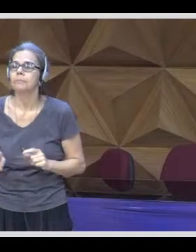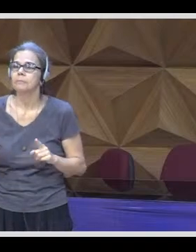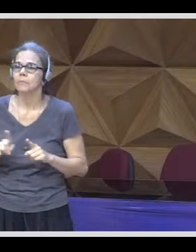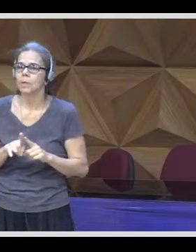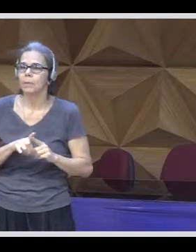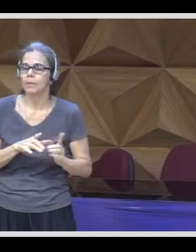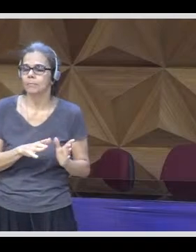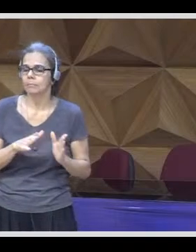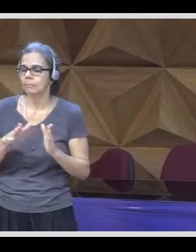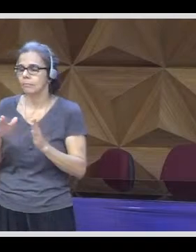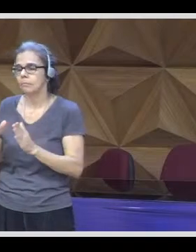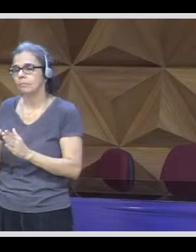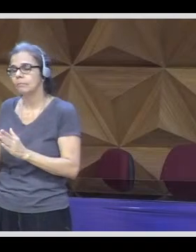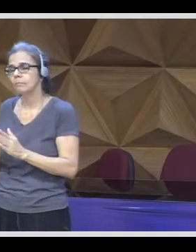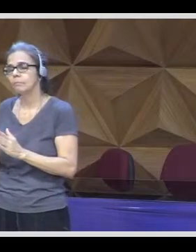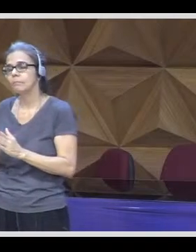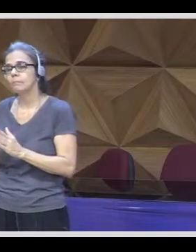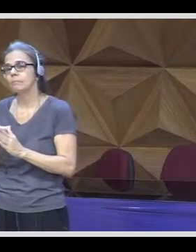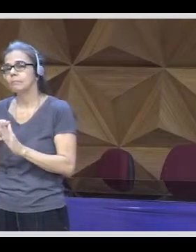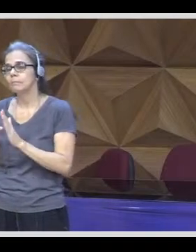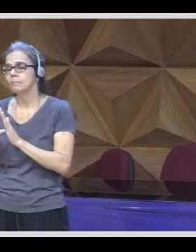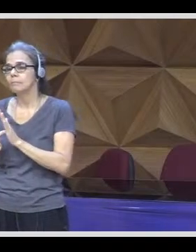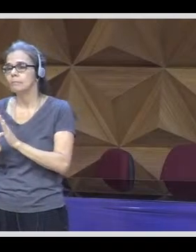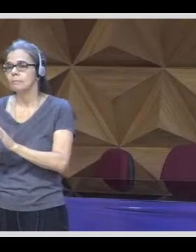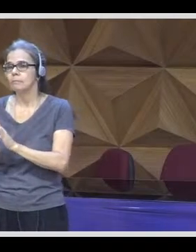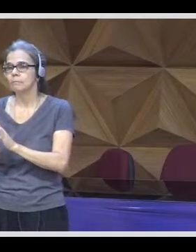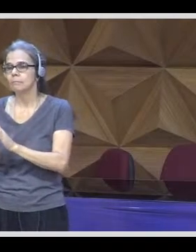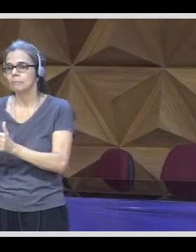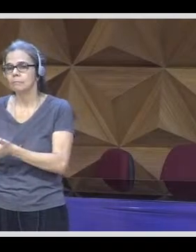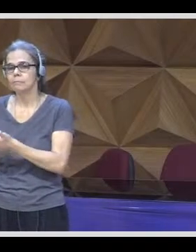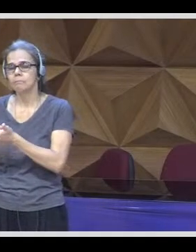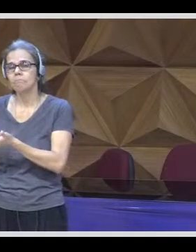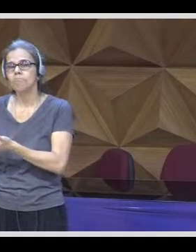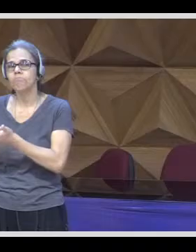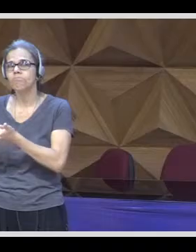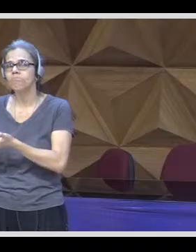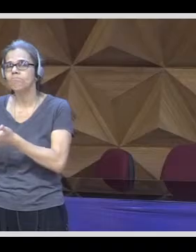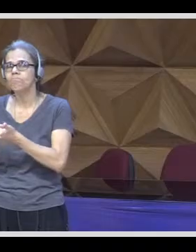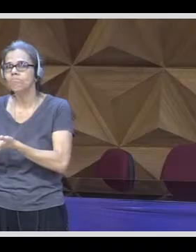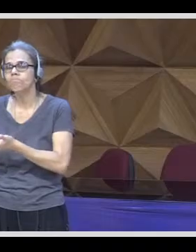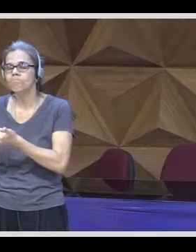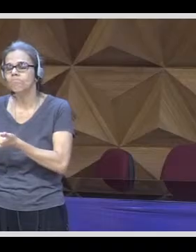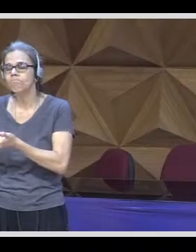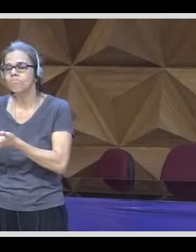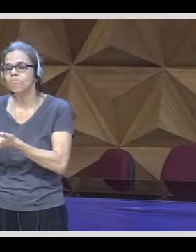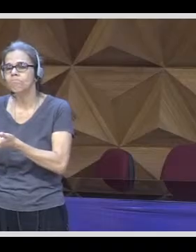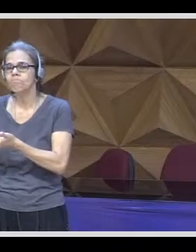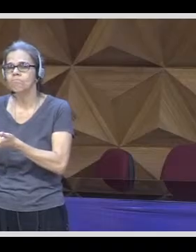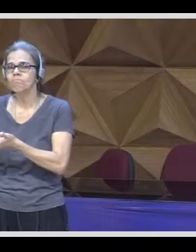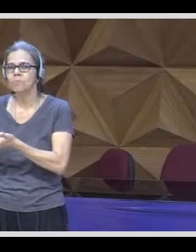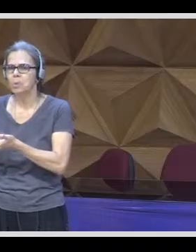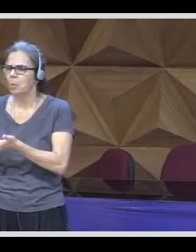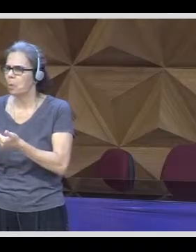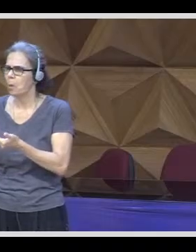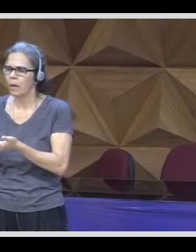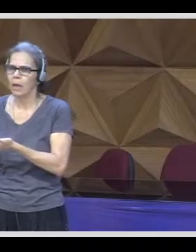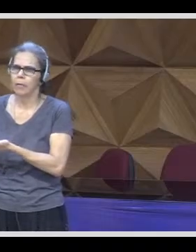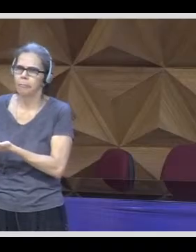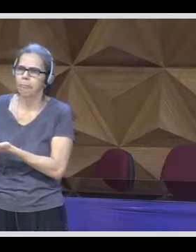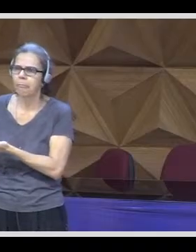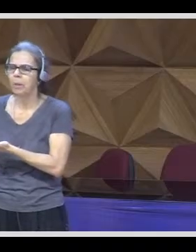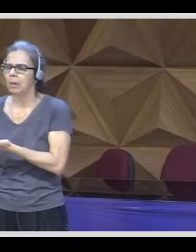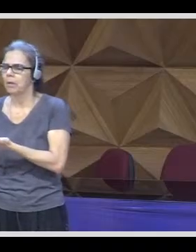it allows the streamer to flag the ratings, like PG-13 or whatever. And this is something